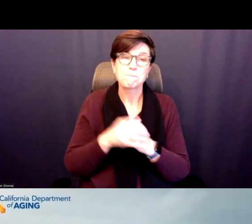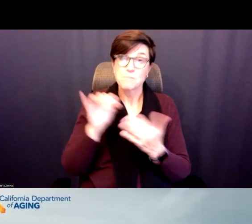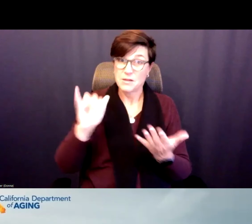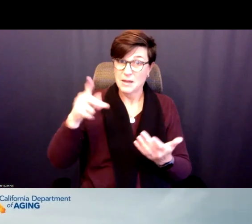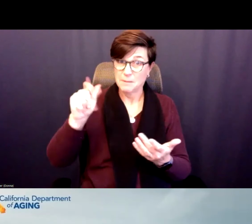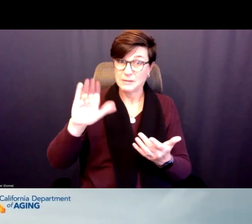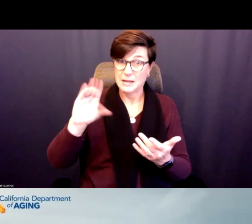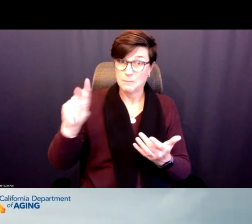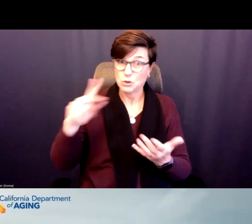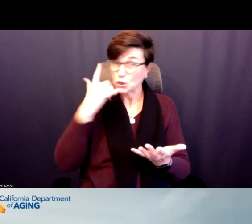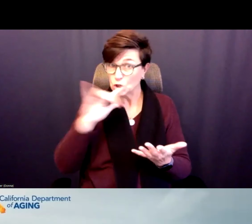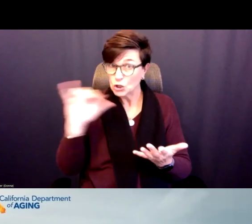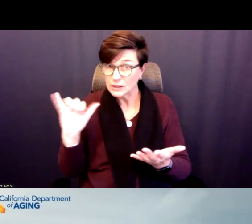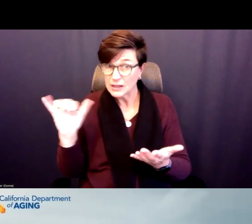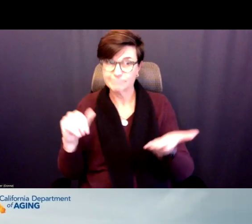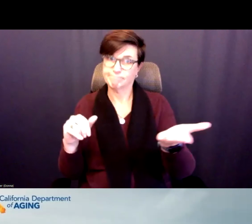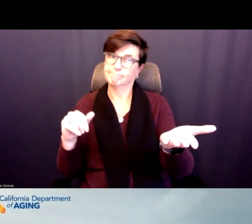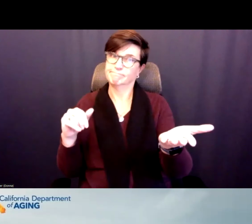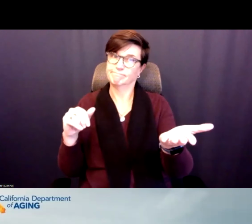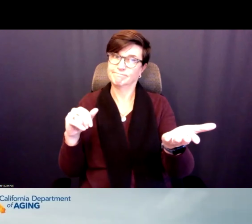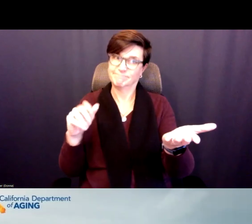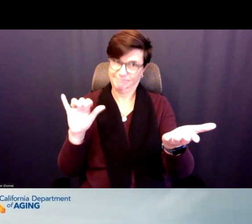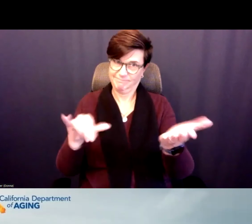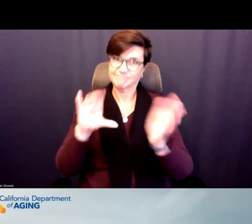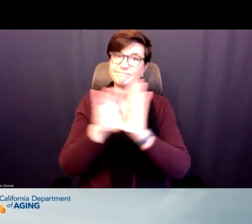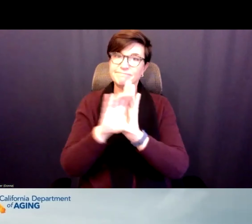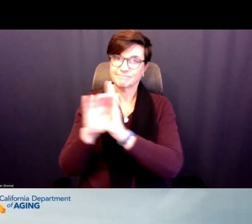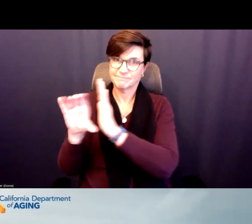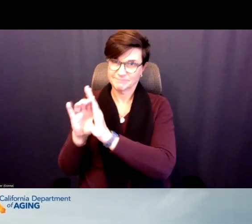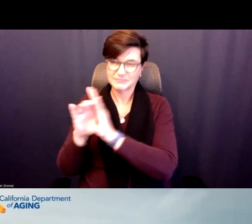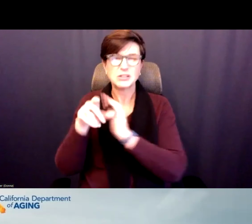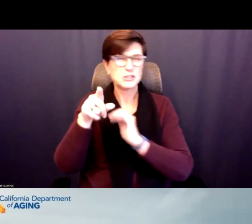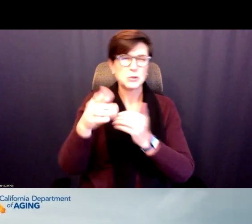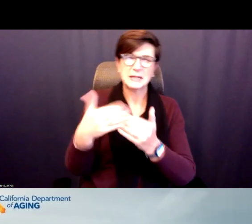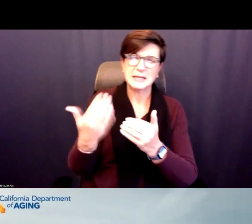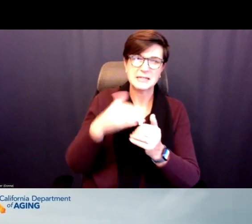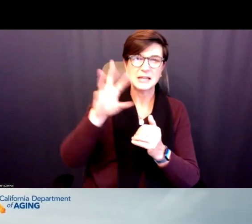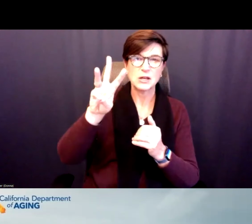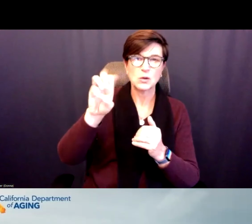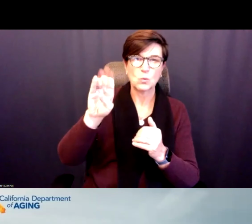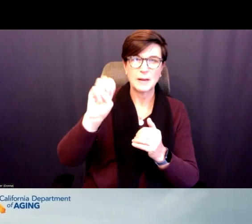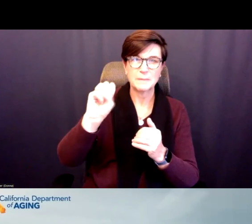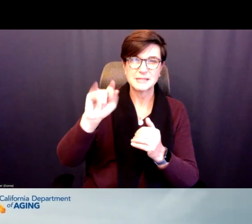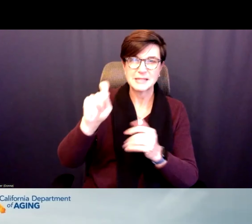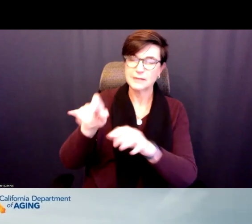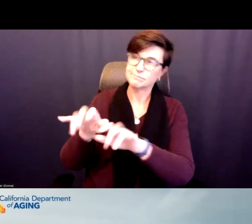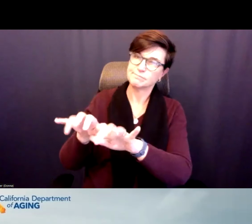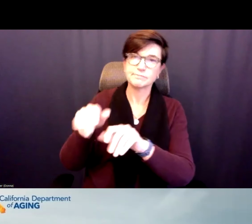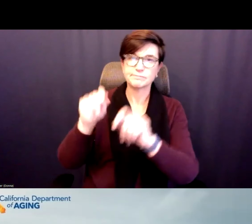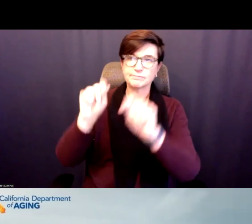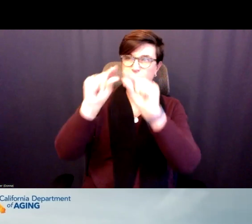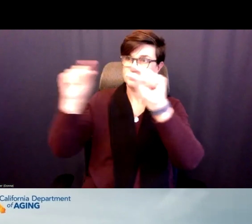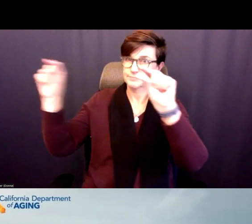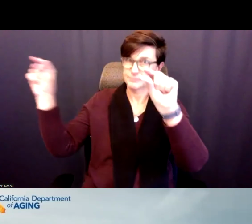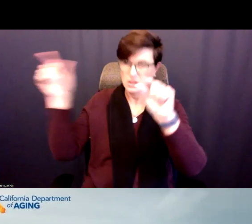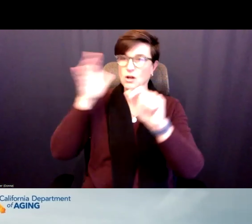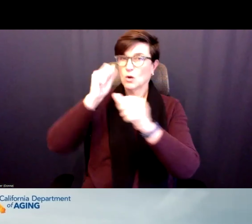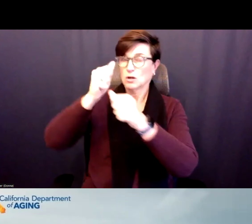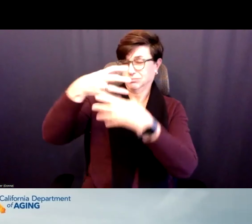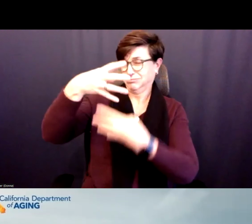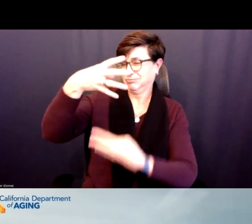go onto our website. We have a website just for the playbook, and you can use all the resources, access all the resources via